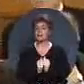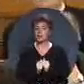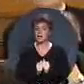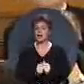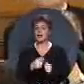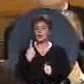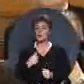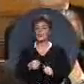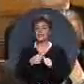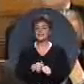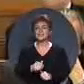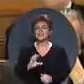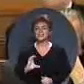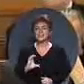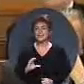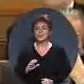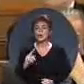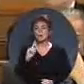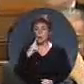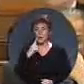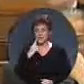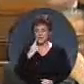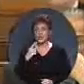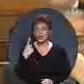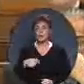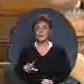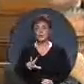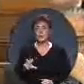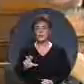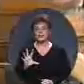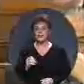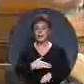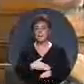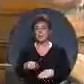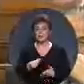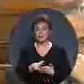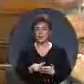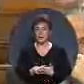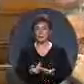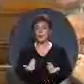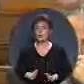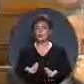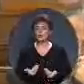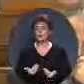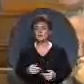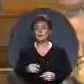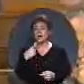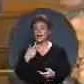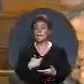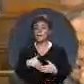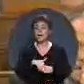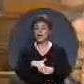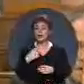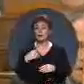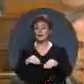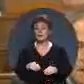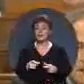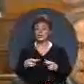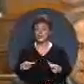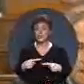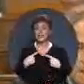commitment as a partner in the Bombardier Series C for $350 million. Today,